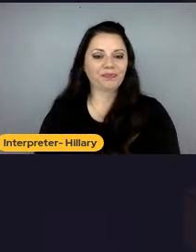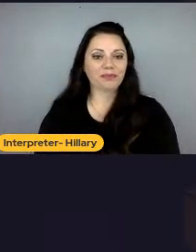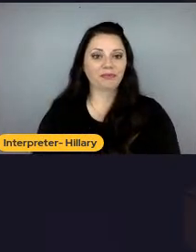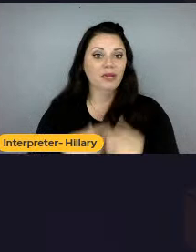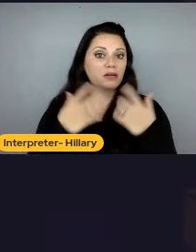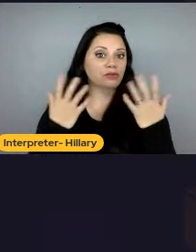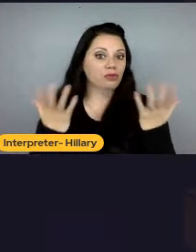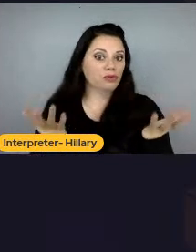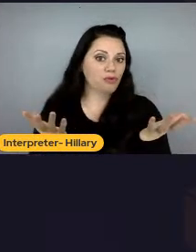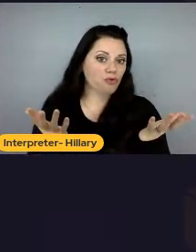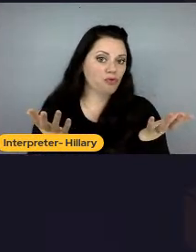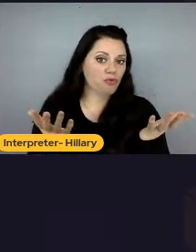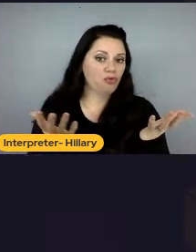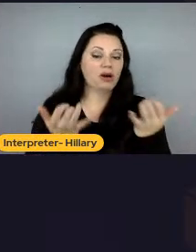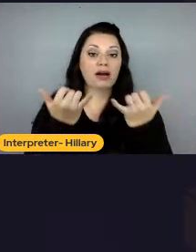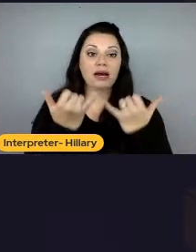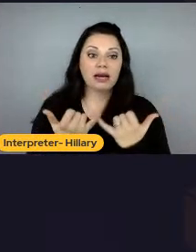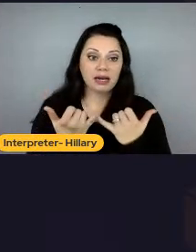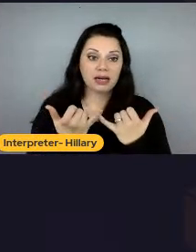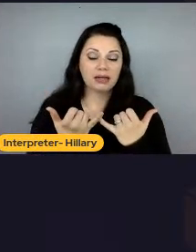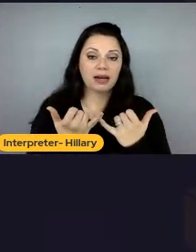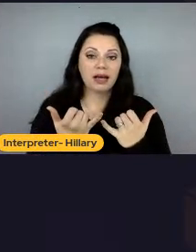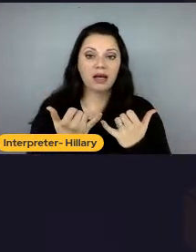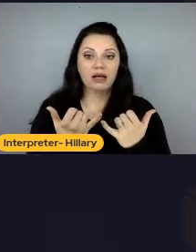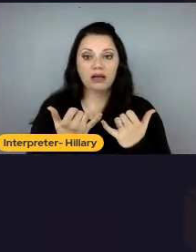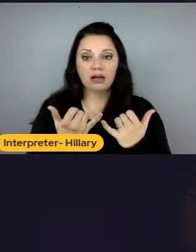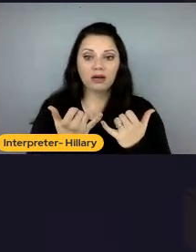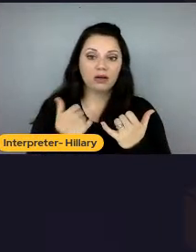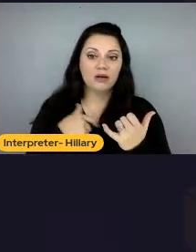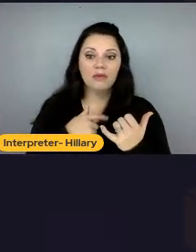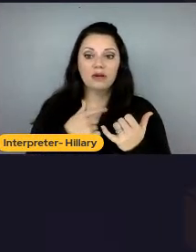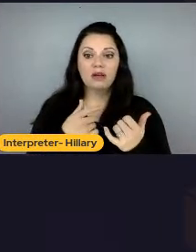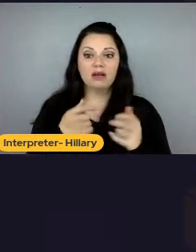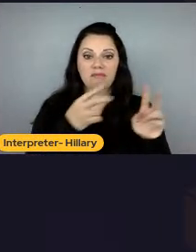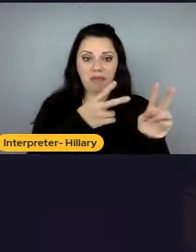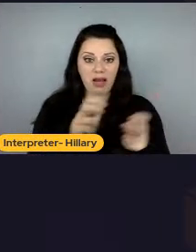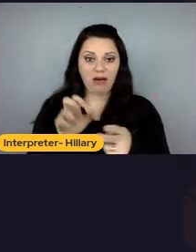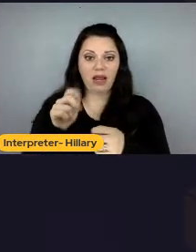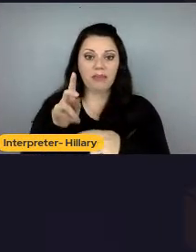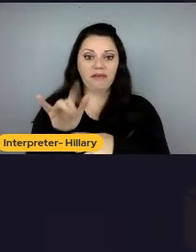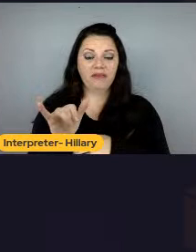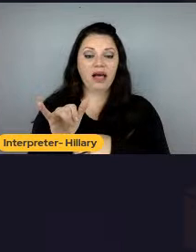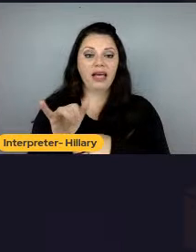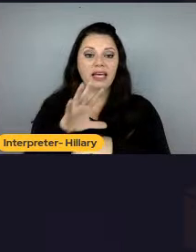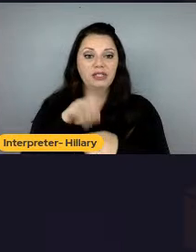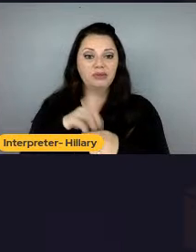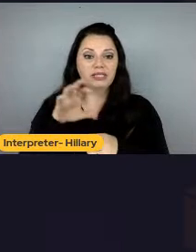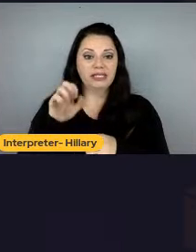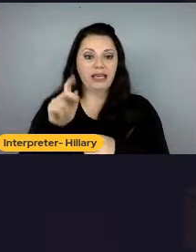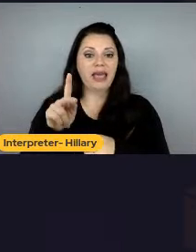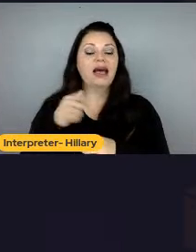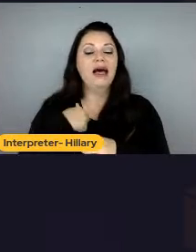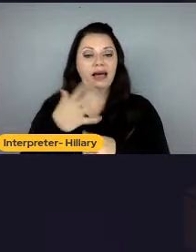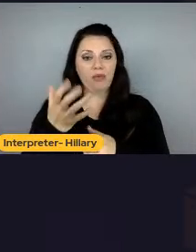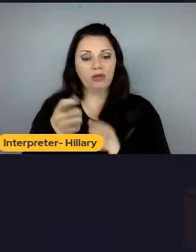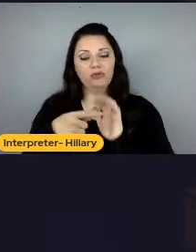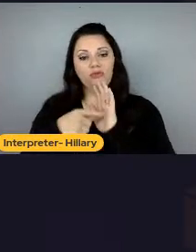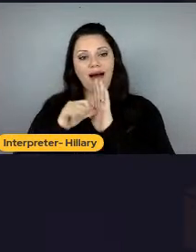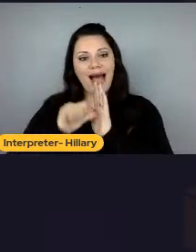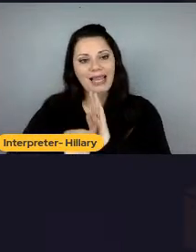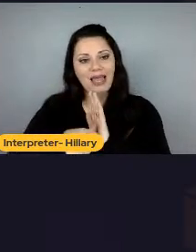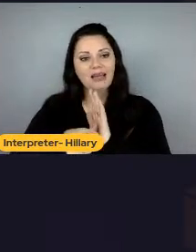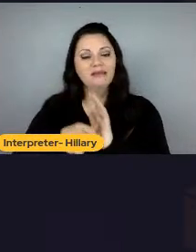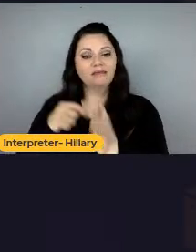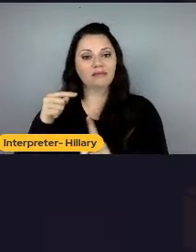So now that we migrated our Amplify app into CDK, I would like to highlight the fact that